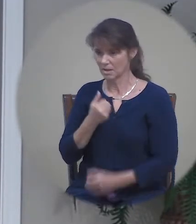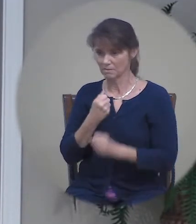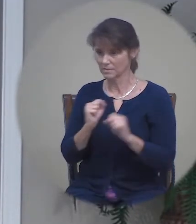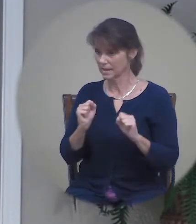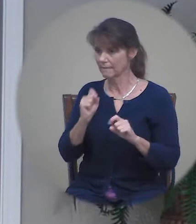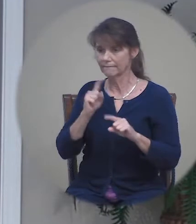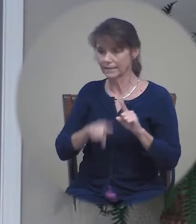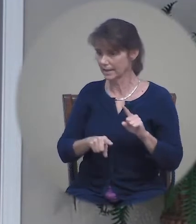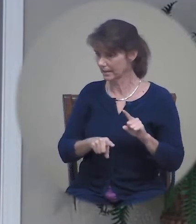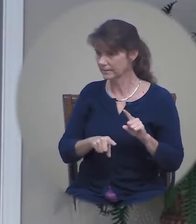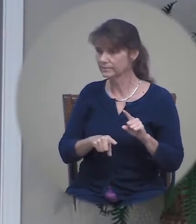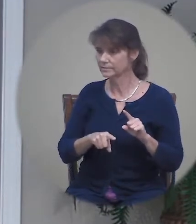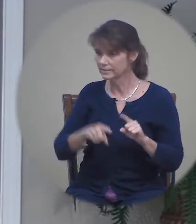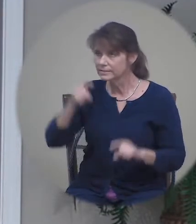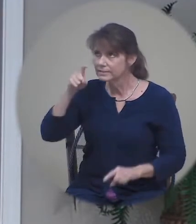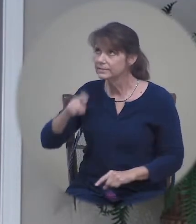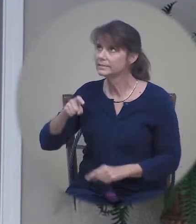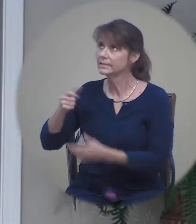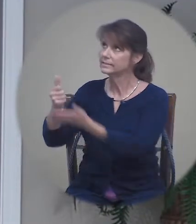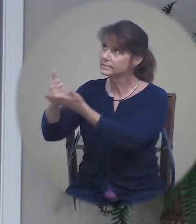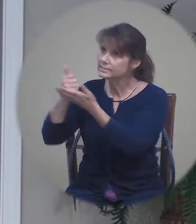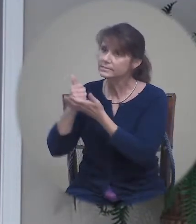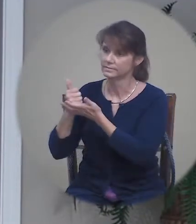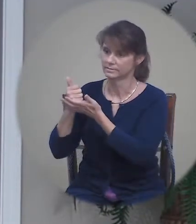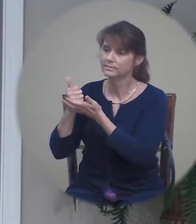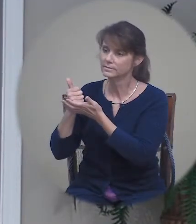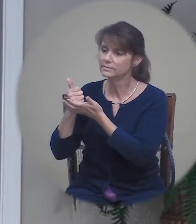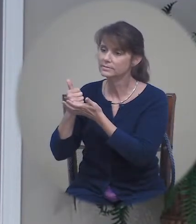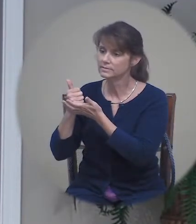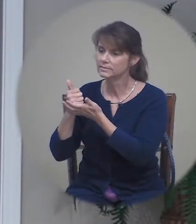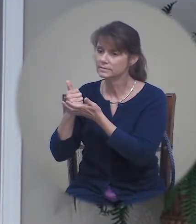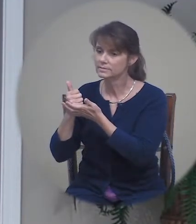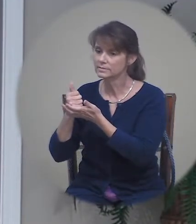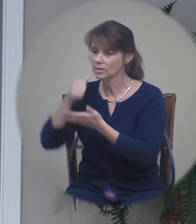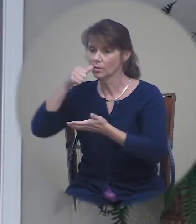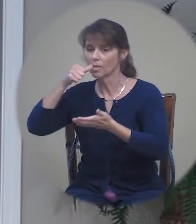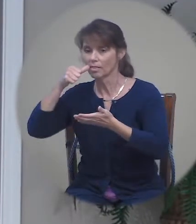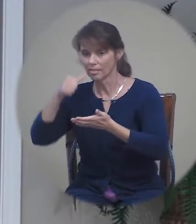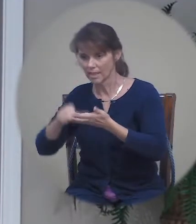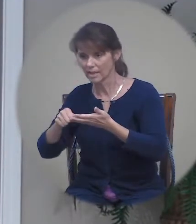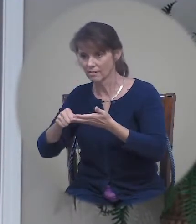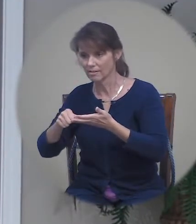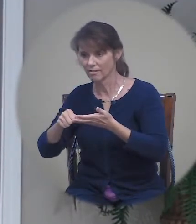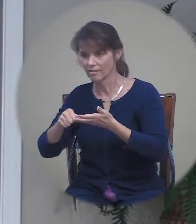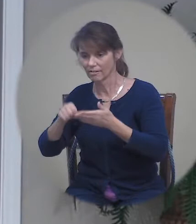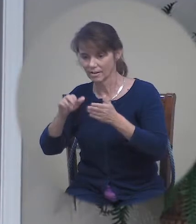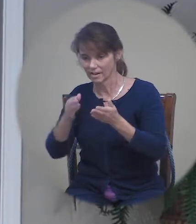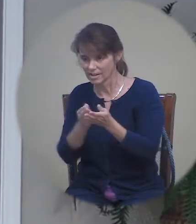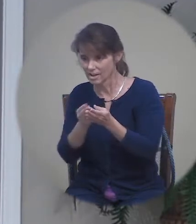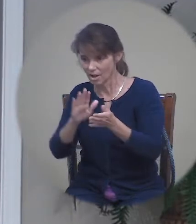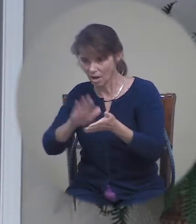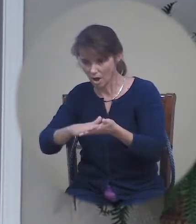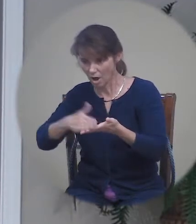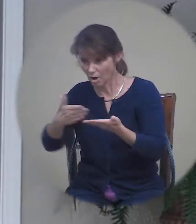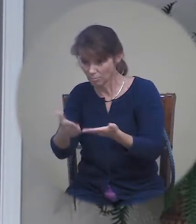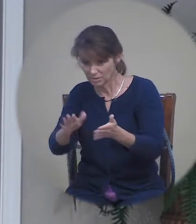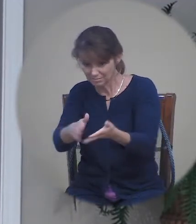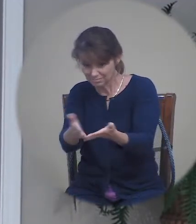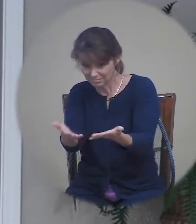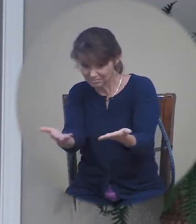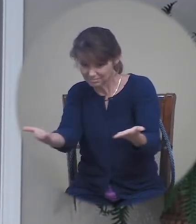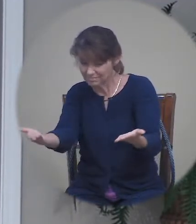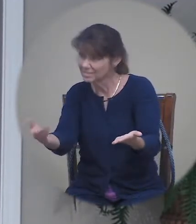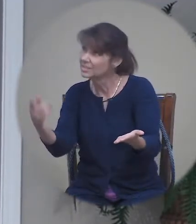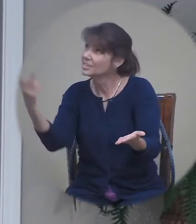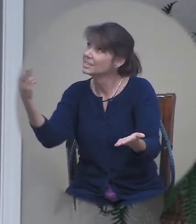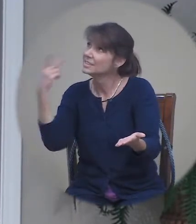Yeah. I mean, that seems to be the figurative sense. He's entrusting himself to God. God, you take note of this threat.